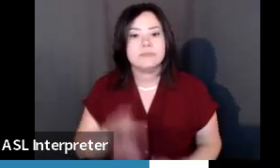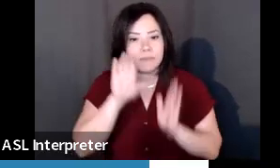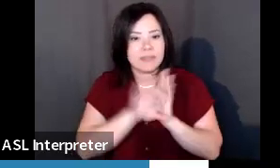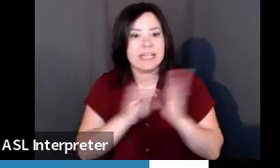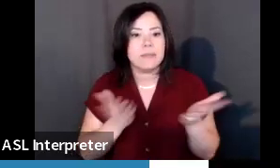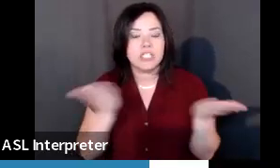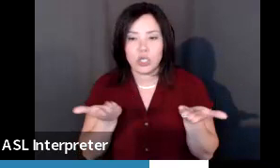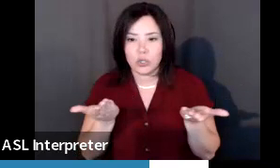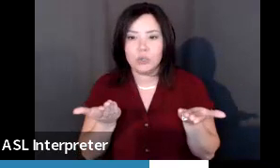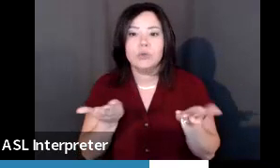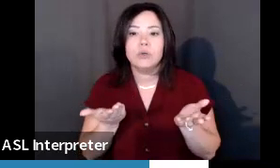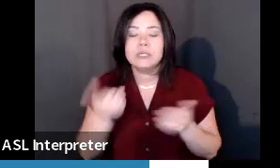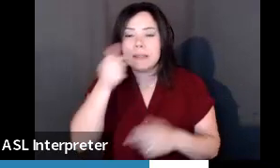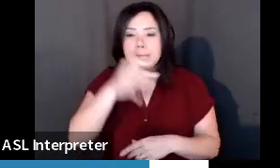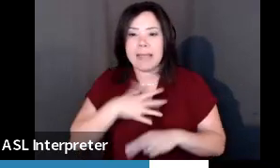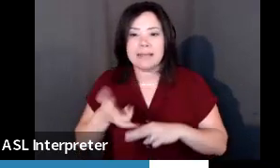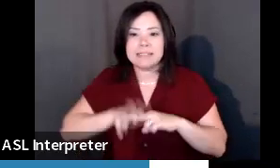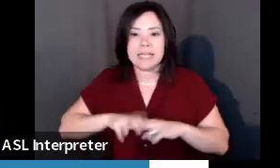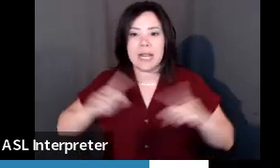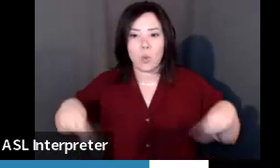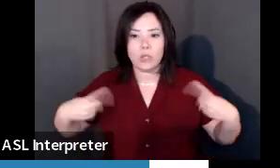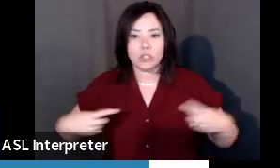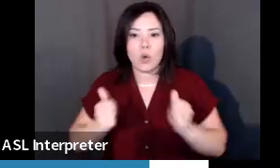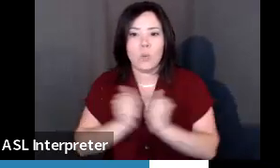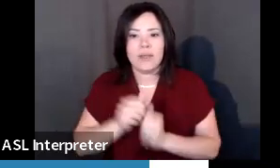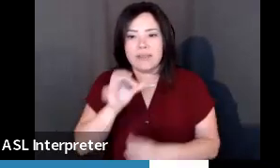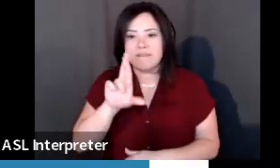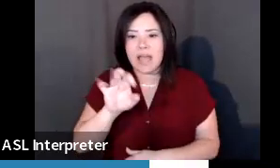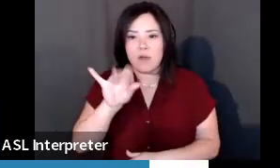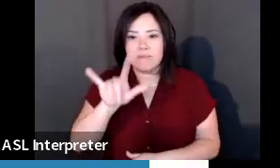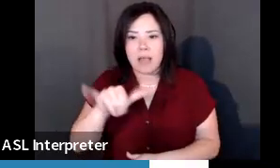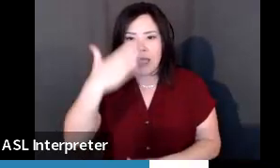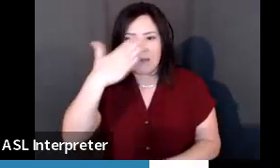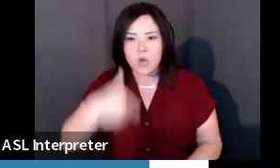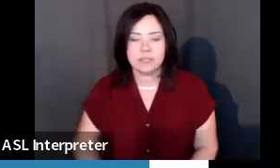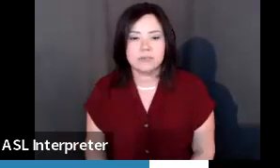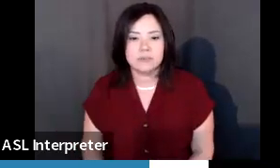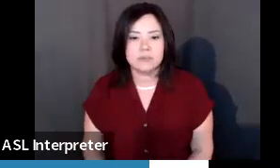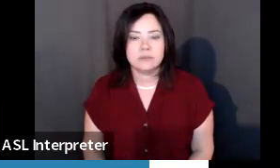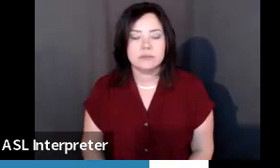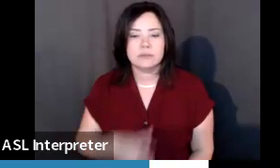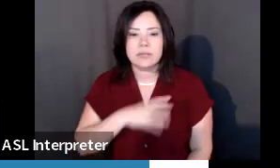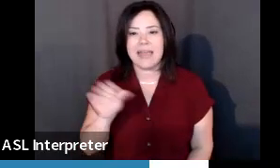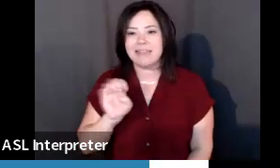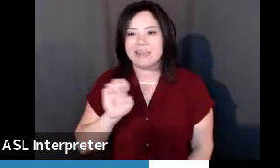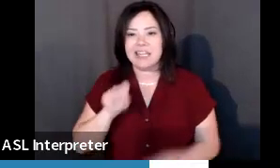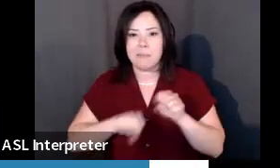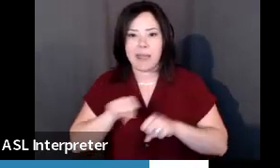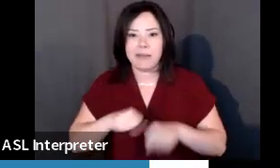man sitting in his wheelchair with the Firefly on front. And then the TerraTrike e-bike.